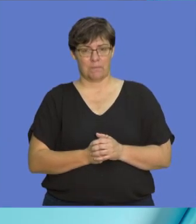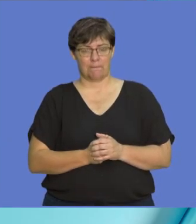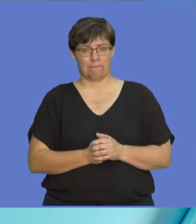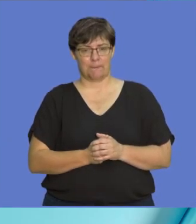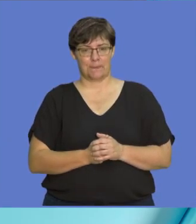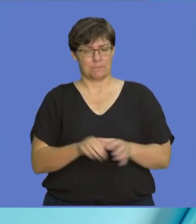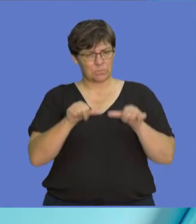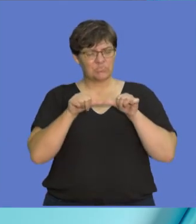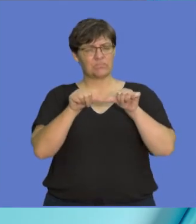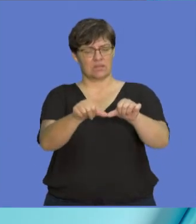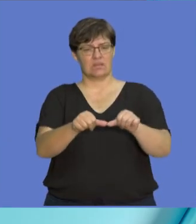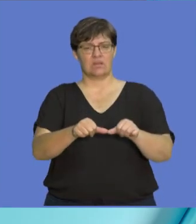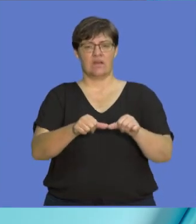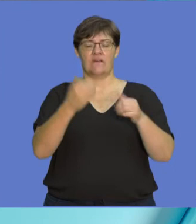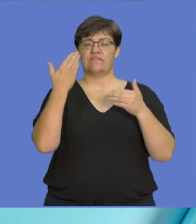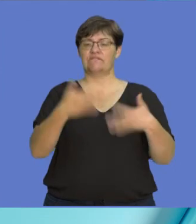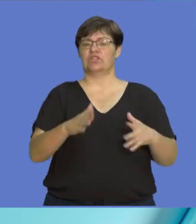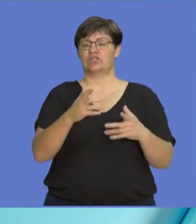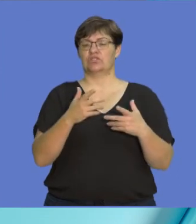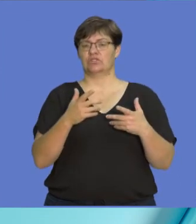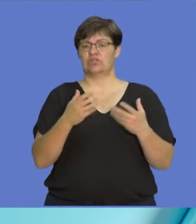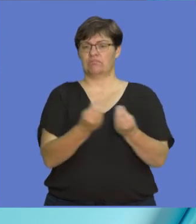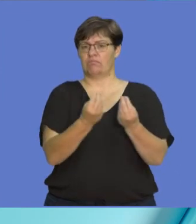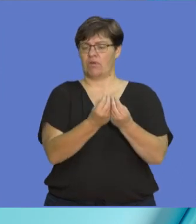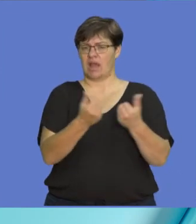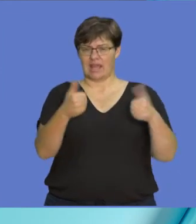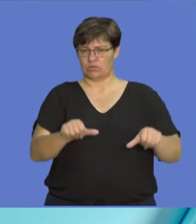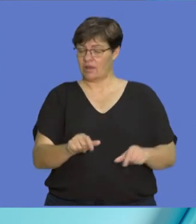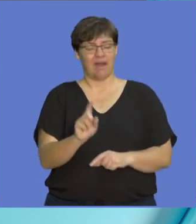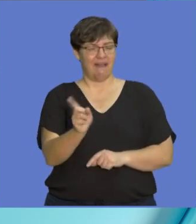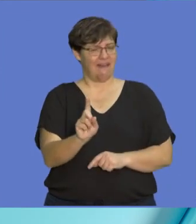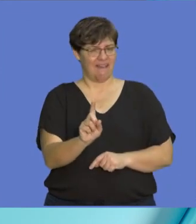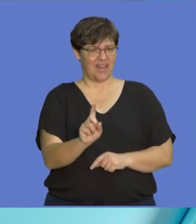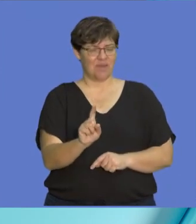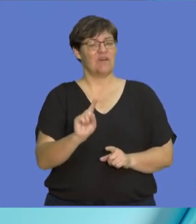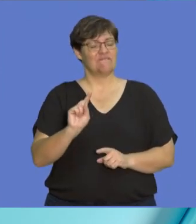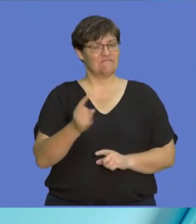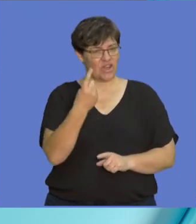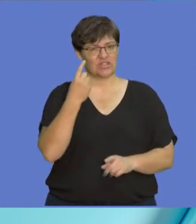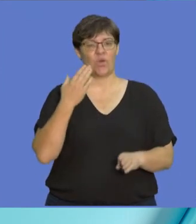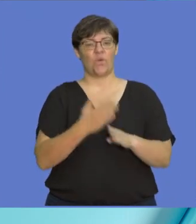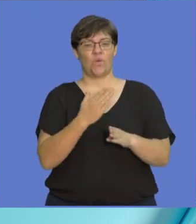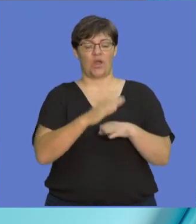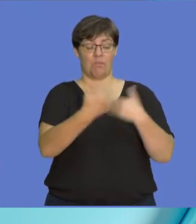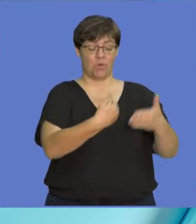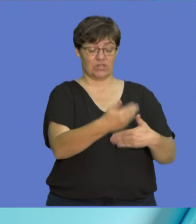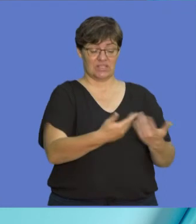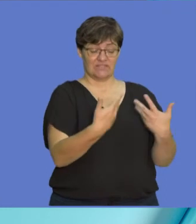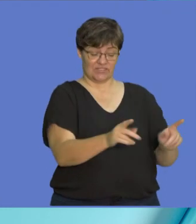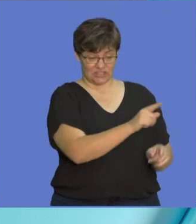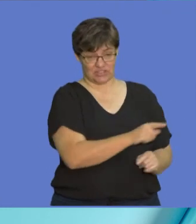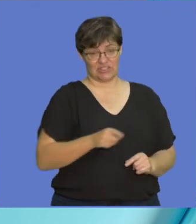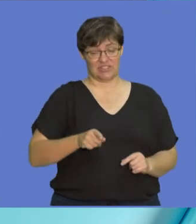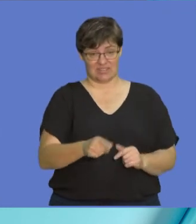continue with your finished goods account until you have completed your work in